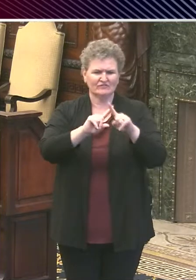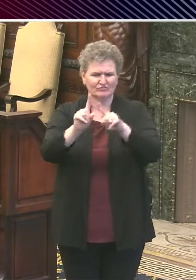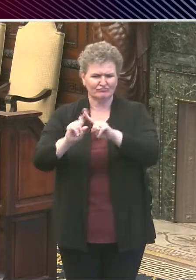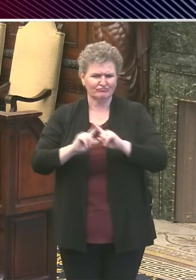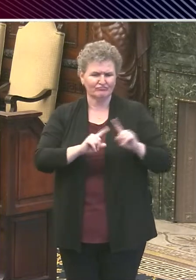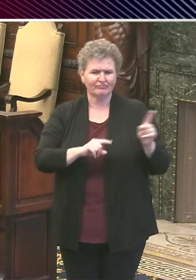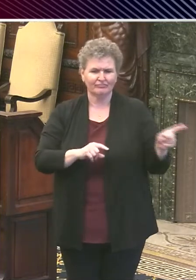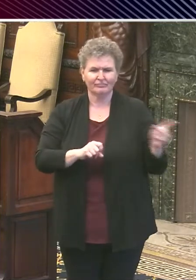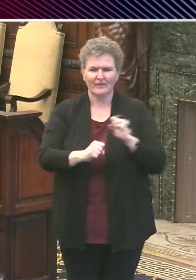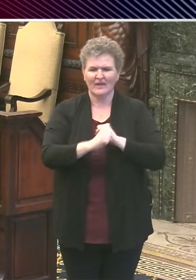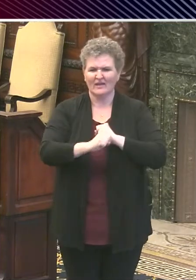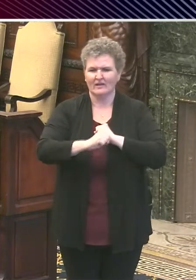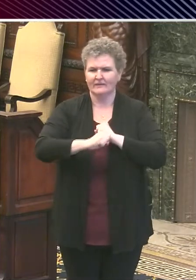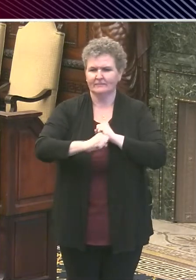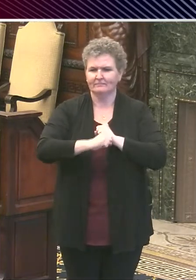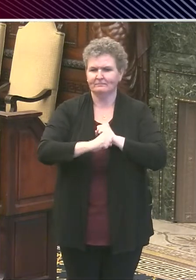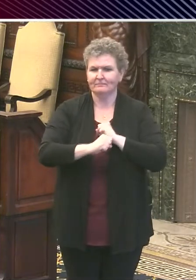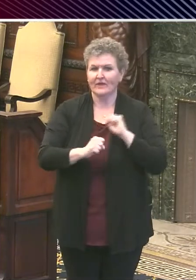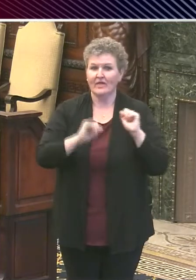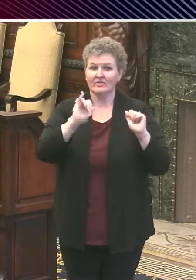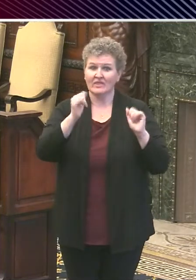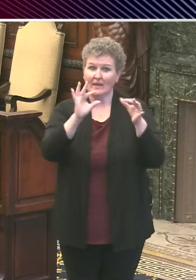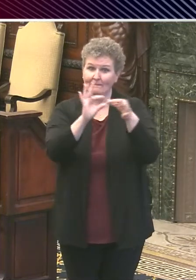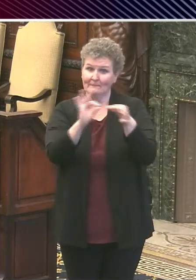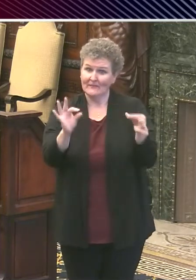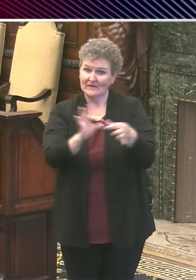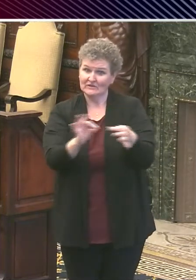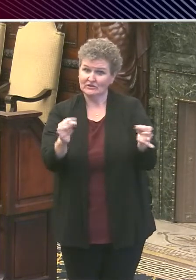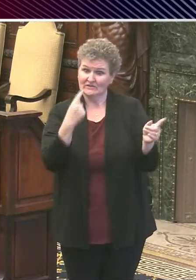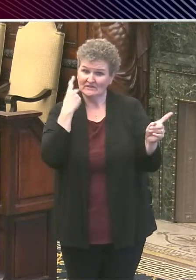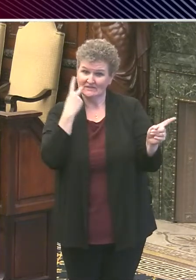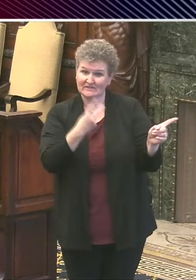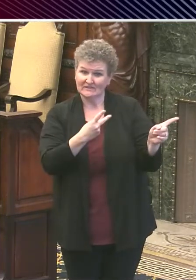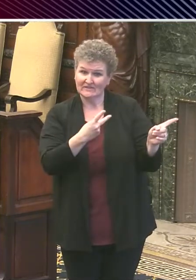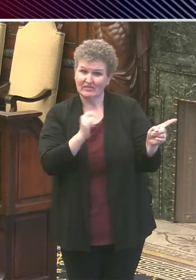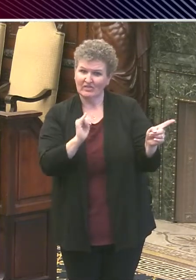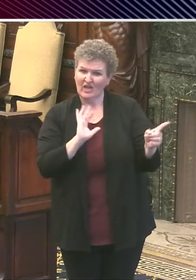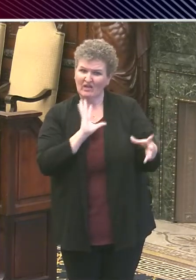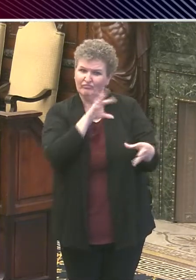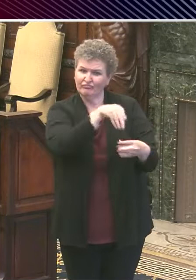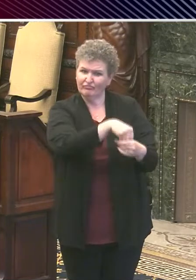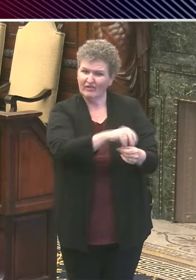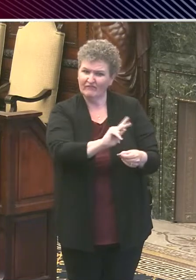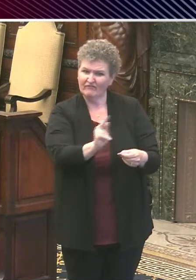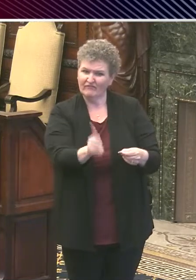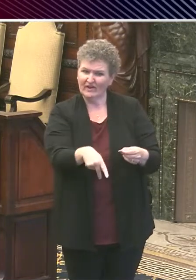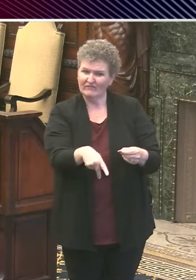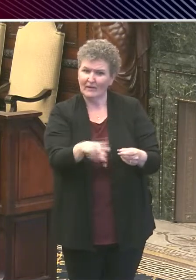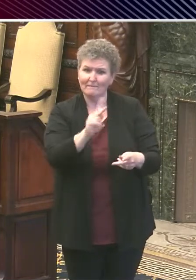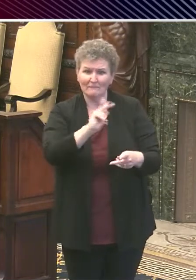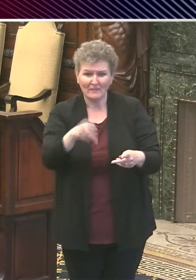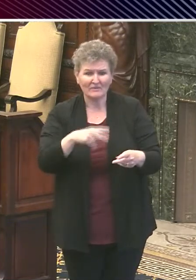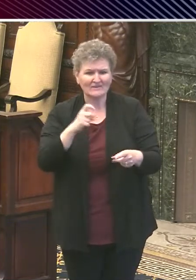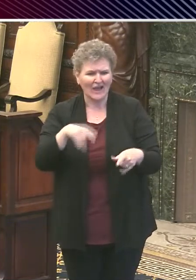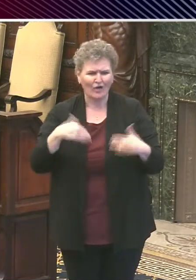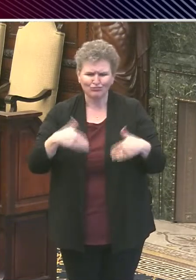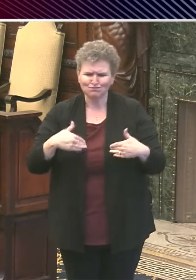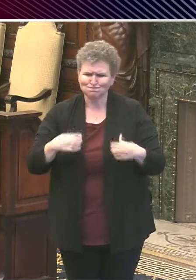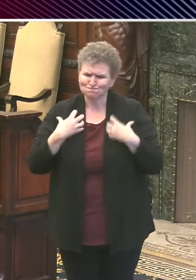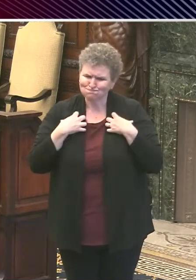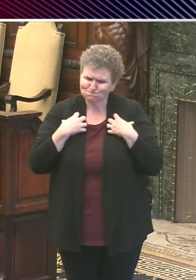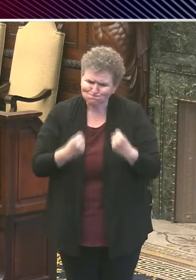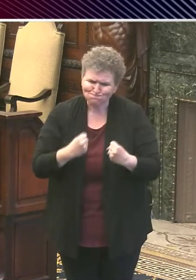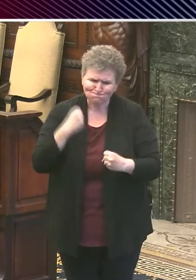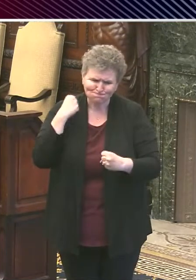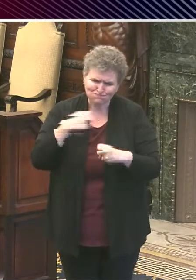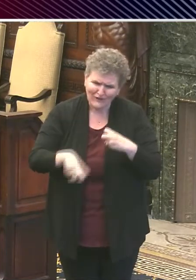And the second message is also ties in us as Philadelphia residents. People of Philadelphia are tough. No one in the city has ever had it